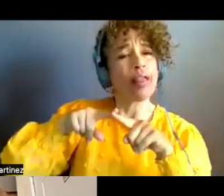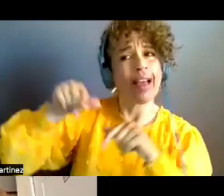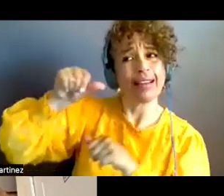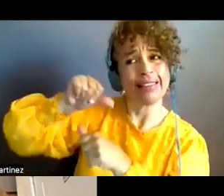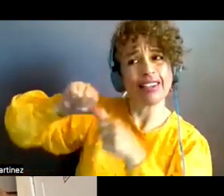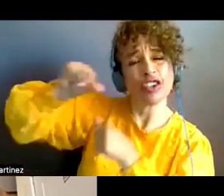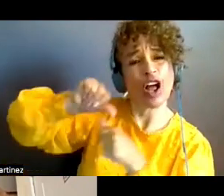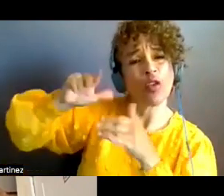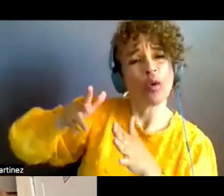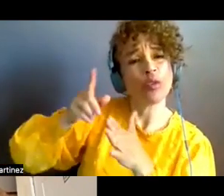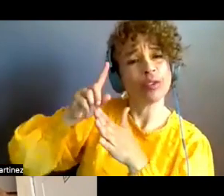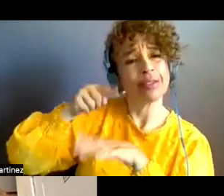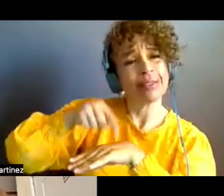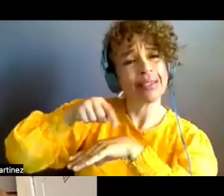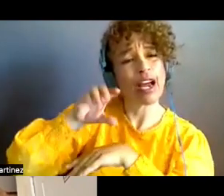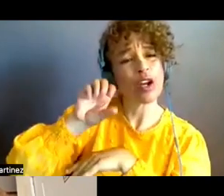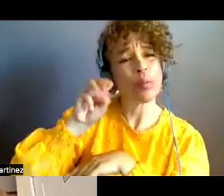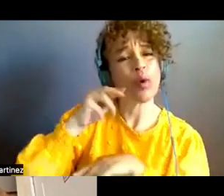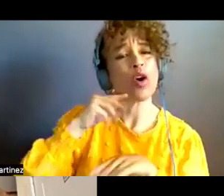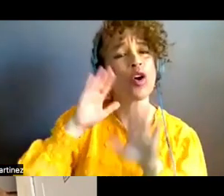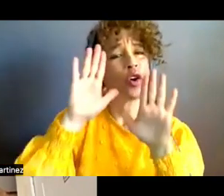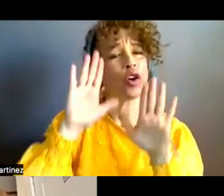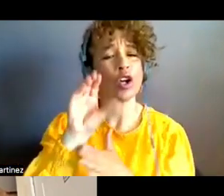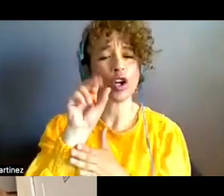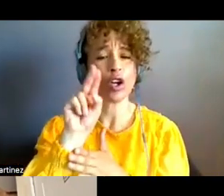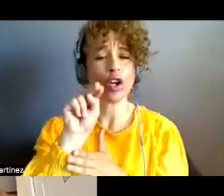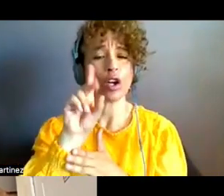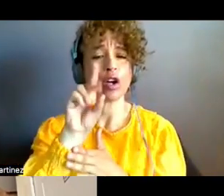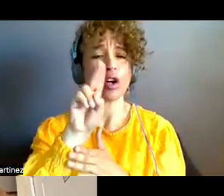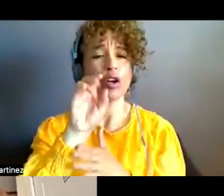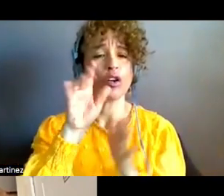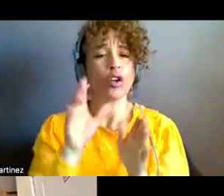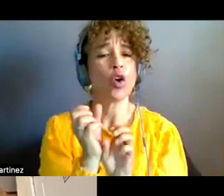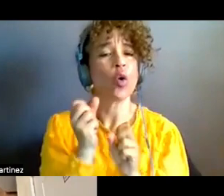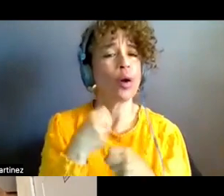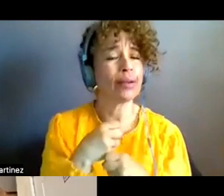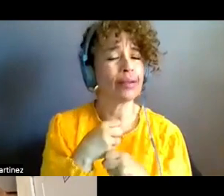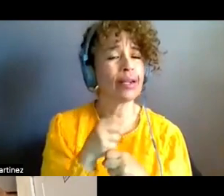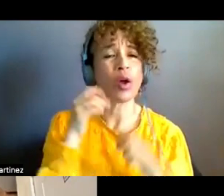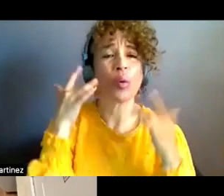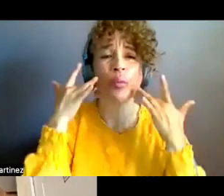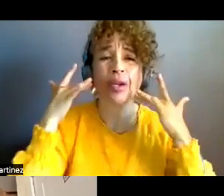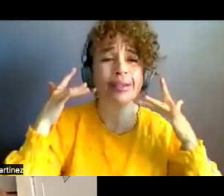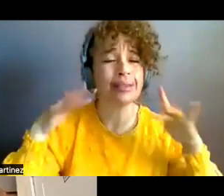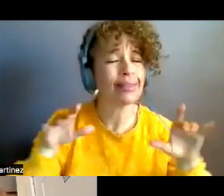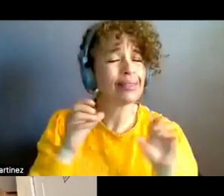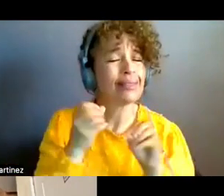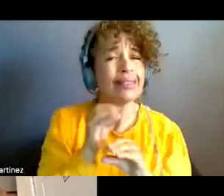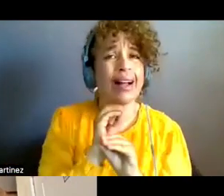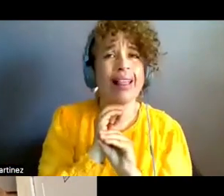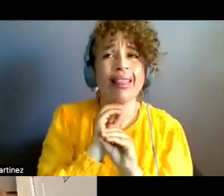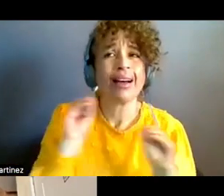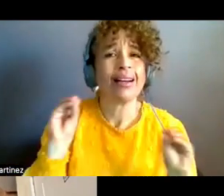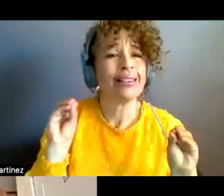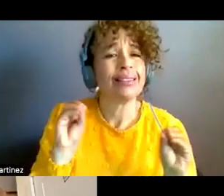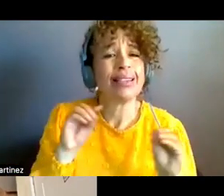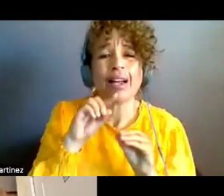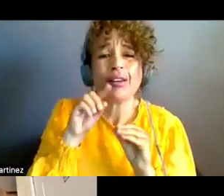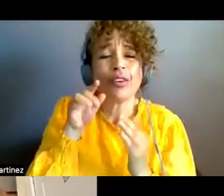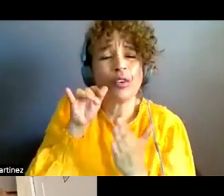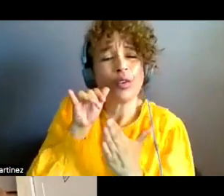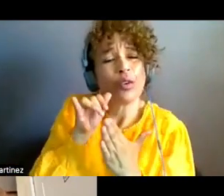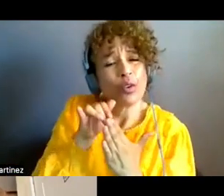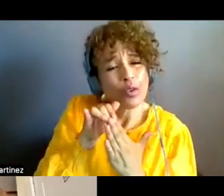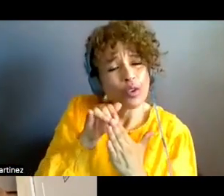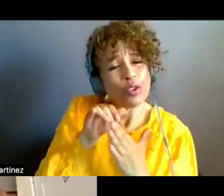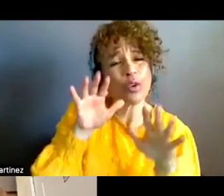moments. Correct. And as a conductor, you really are not making any noise. You're not making anything that is tangible